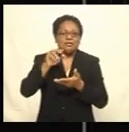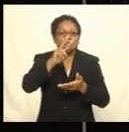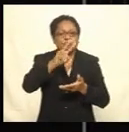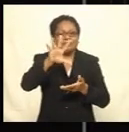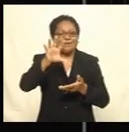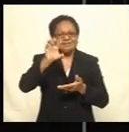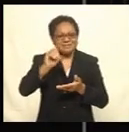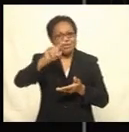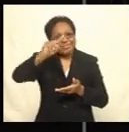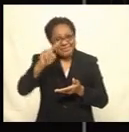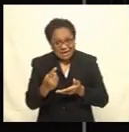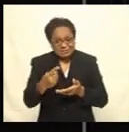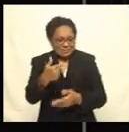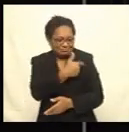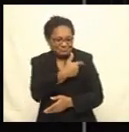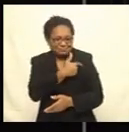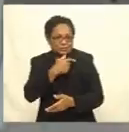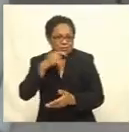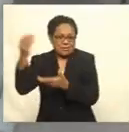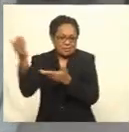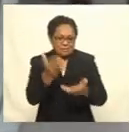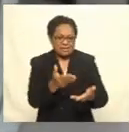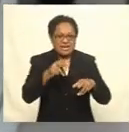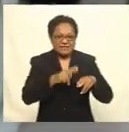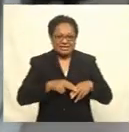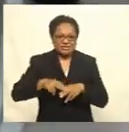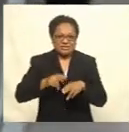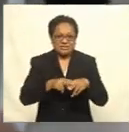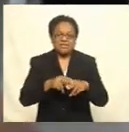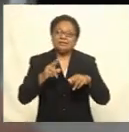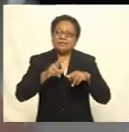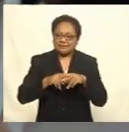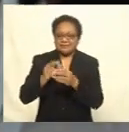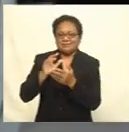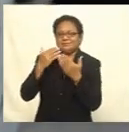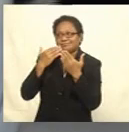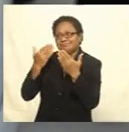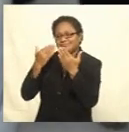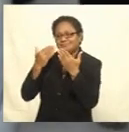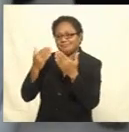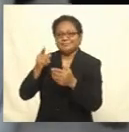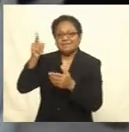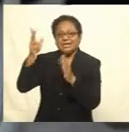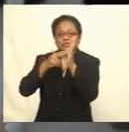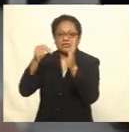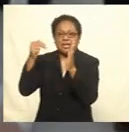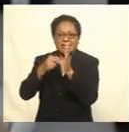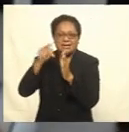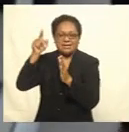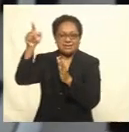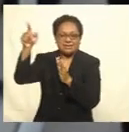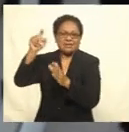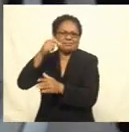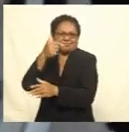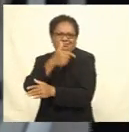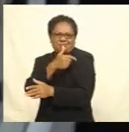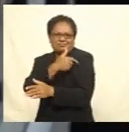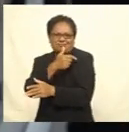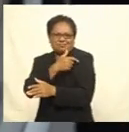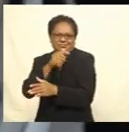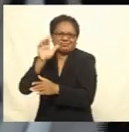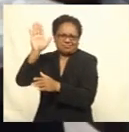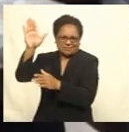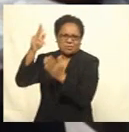AstraZeneca vaccine to Fiji. Fiji has accepted this offer, which will come from New Zealand's domestic vaccine portfolio. New